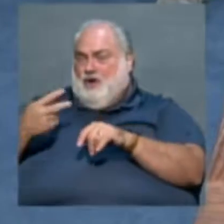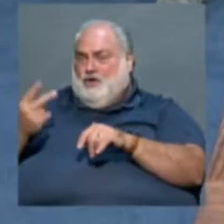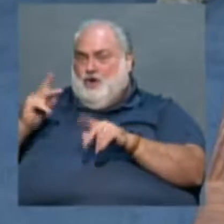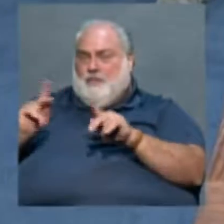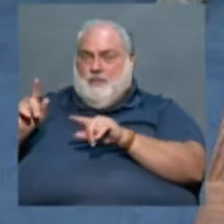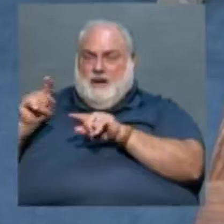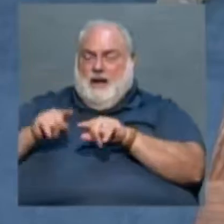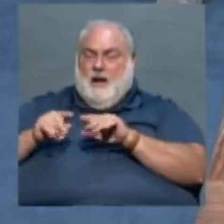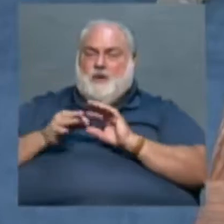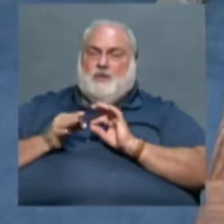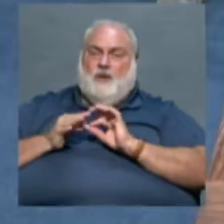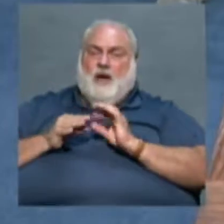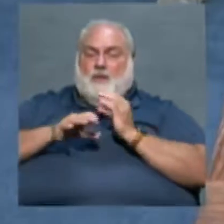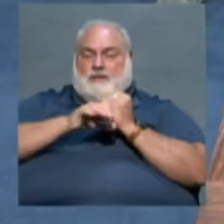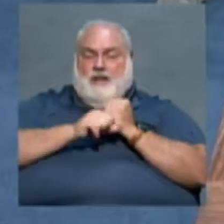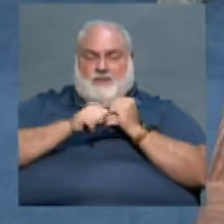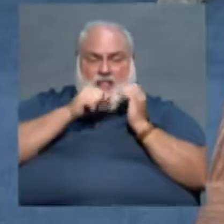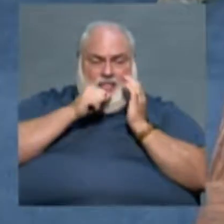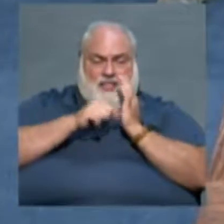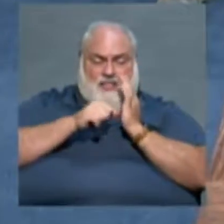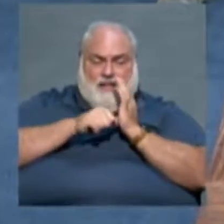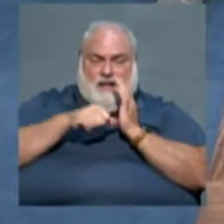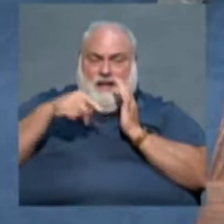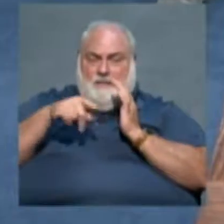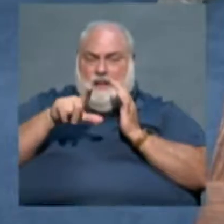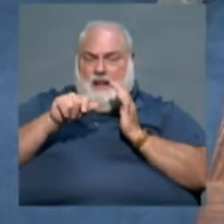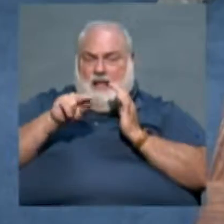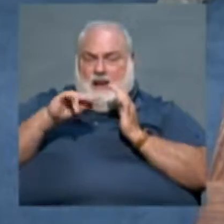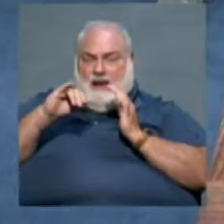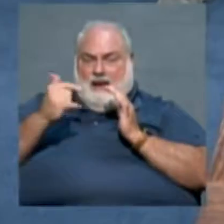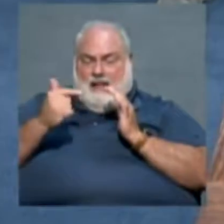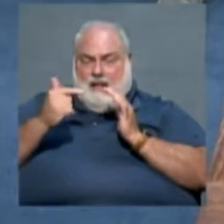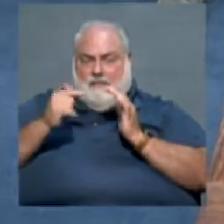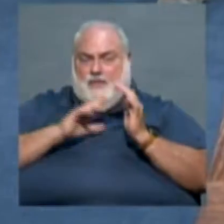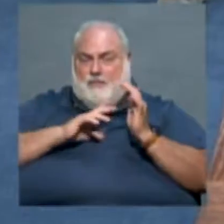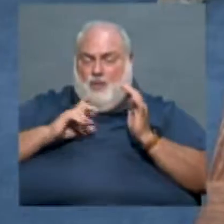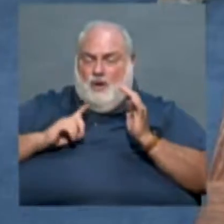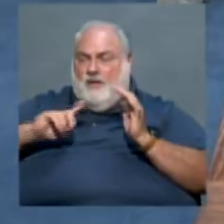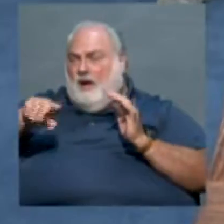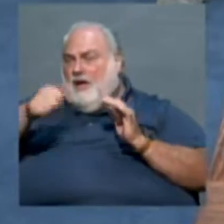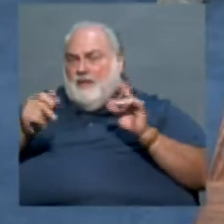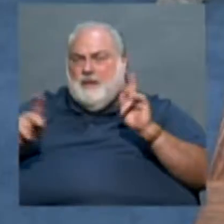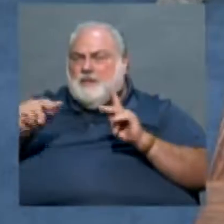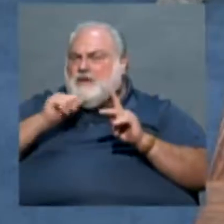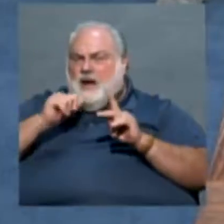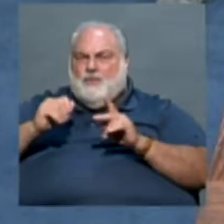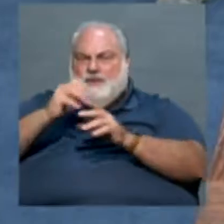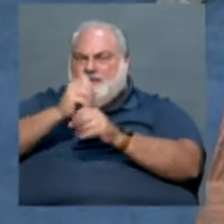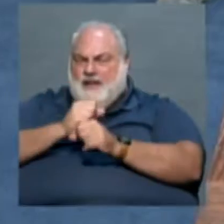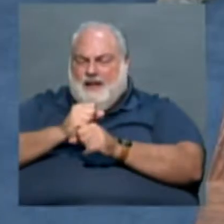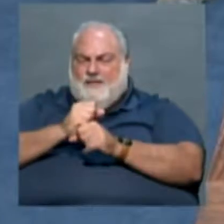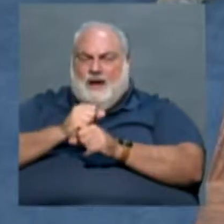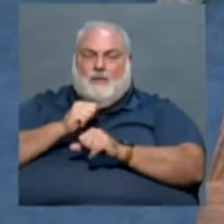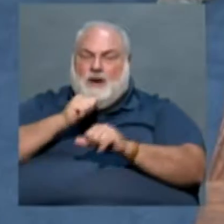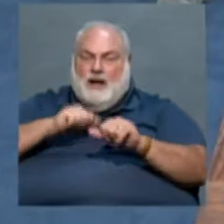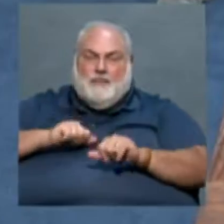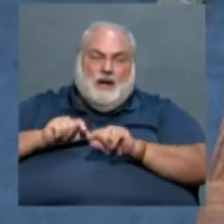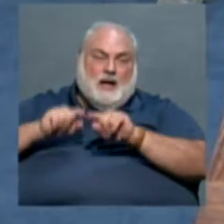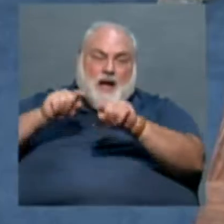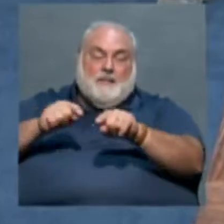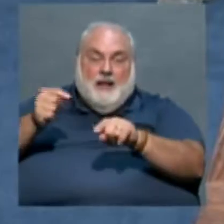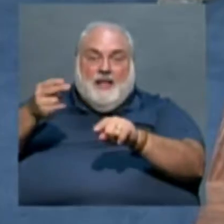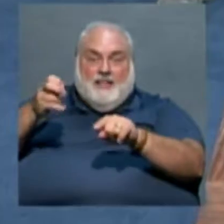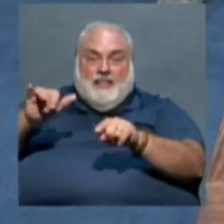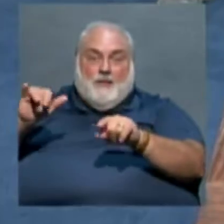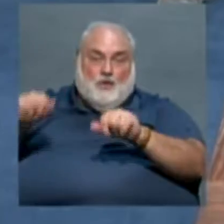spoke. I got a letter from the Planning Commission letting me know about the board meeting, but the other people didn't. I wasn't able to make the board meeting, but they said they